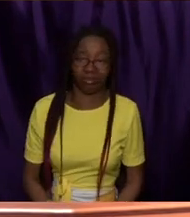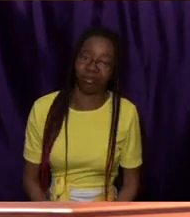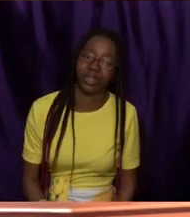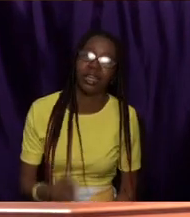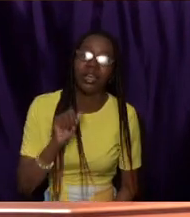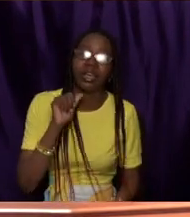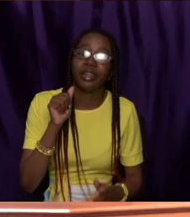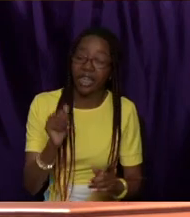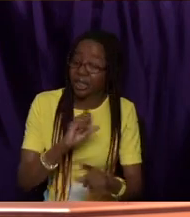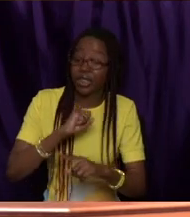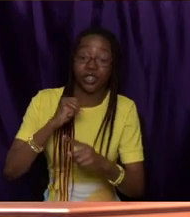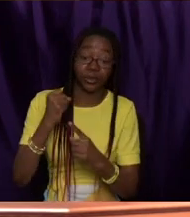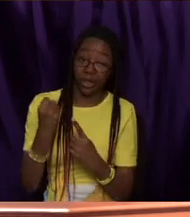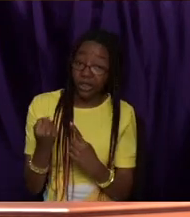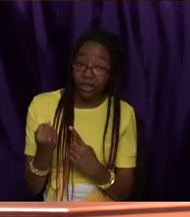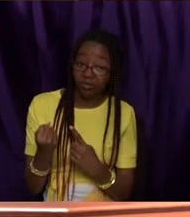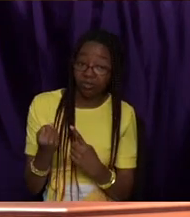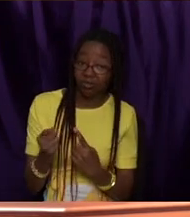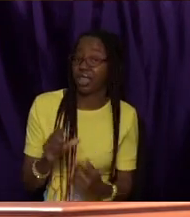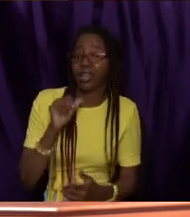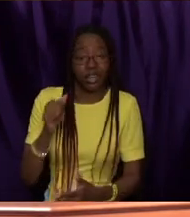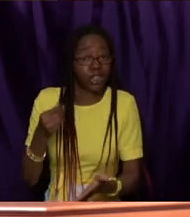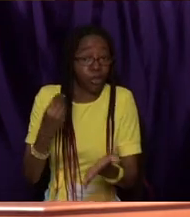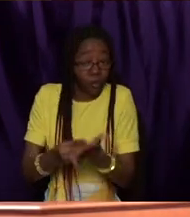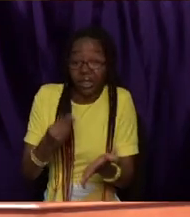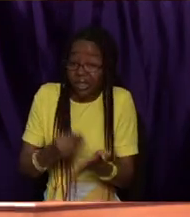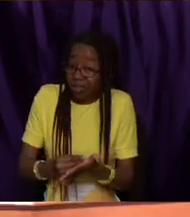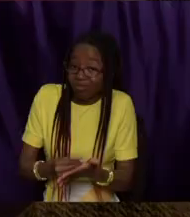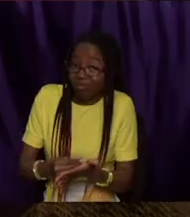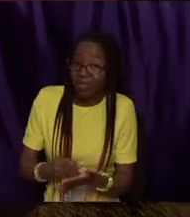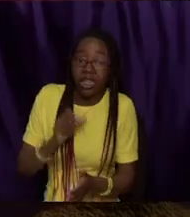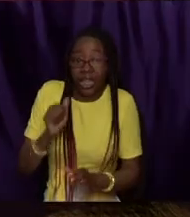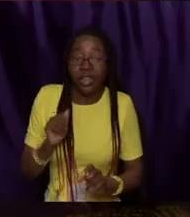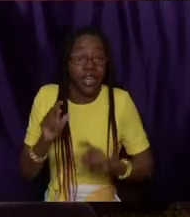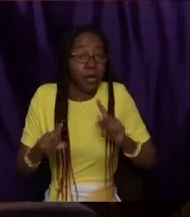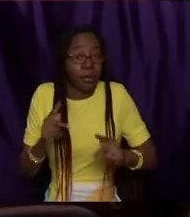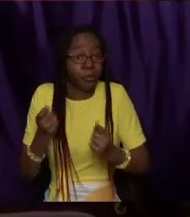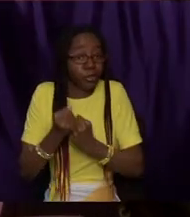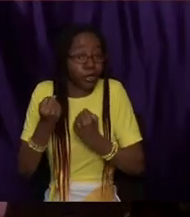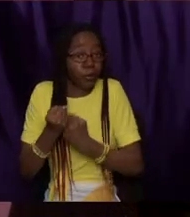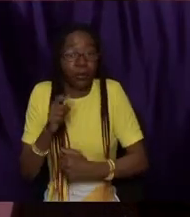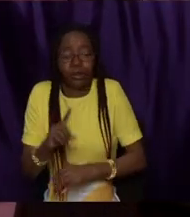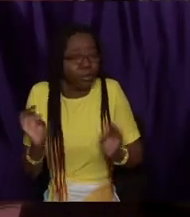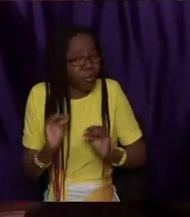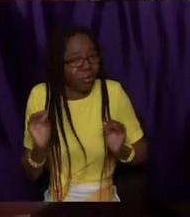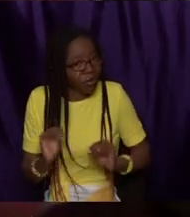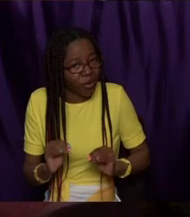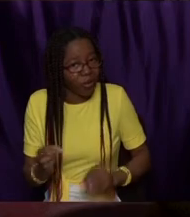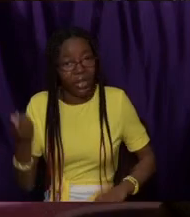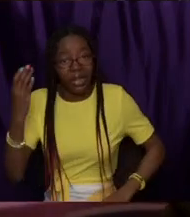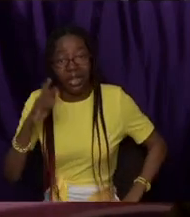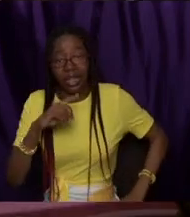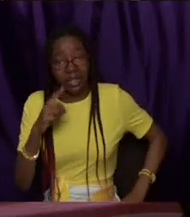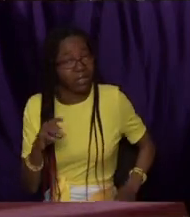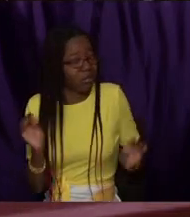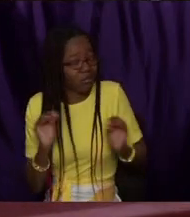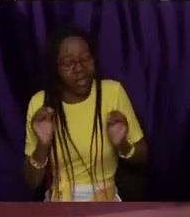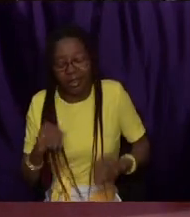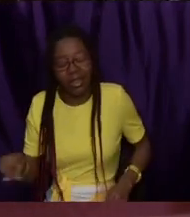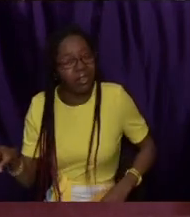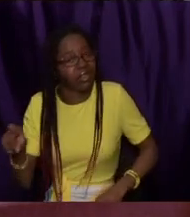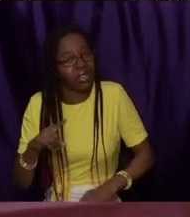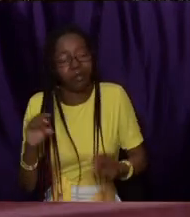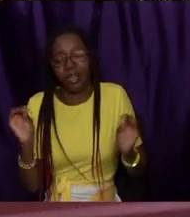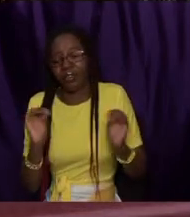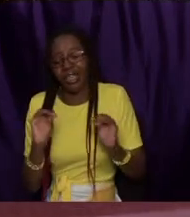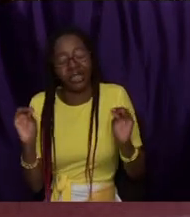Not the situation, not your money, not people not supporting you no more. God said, ain't none of them got nothing